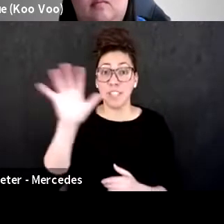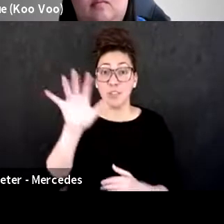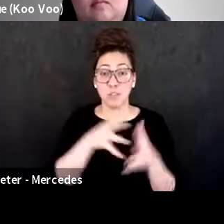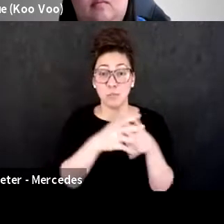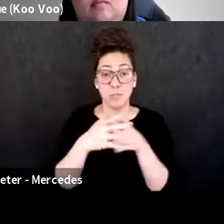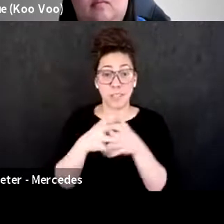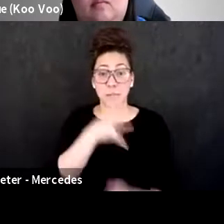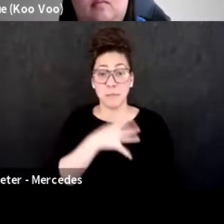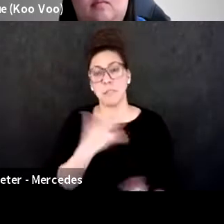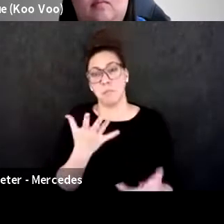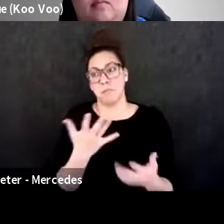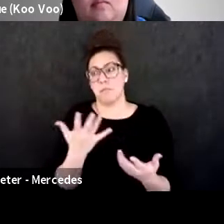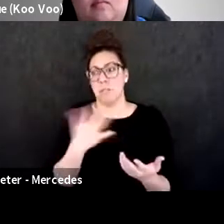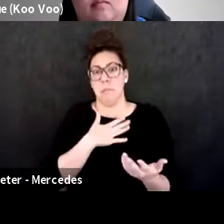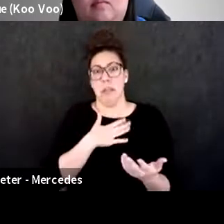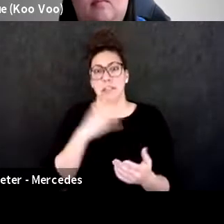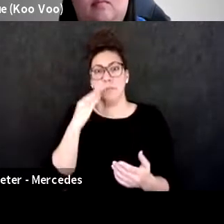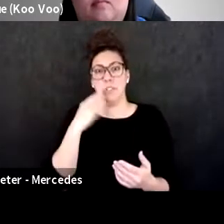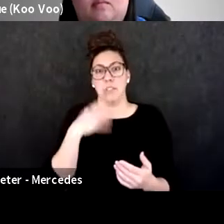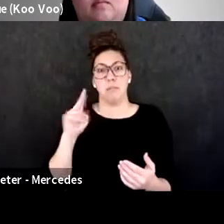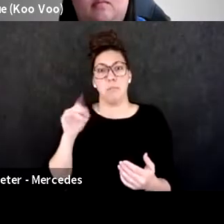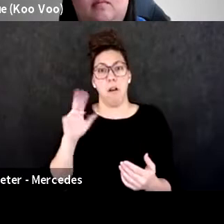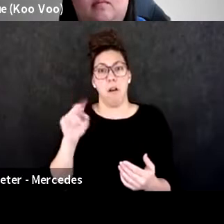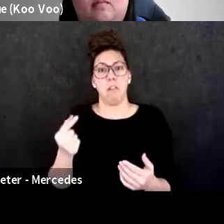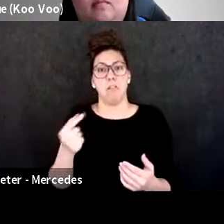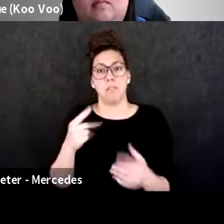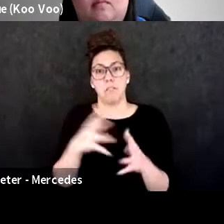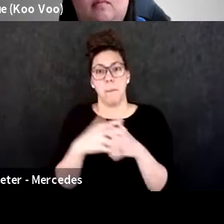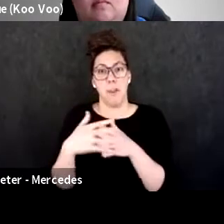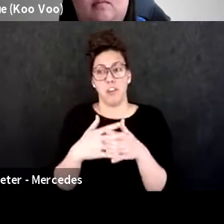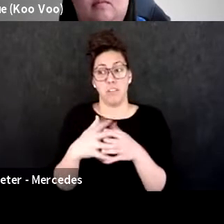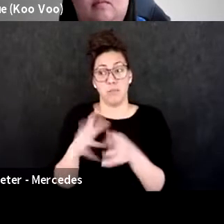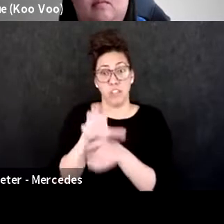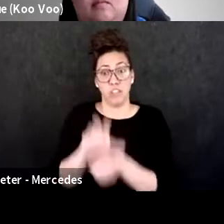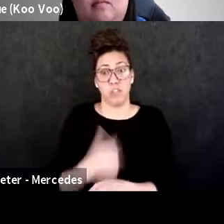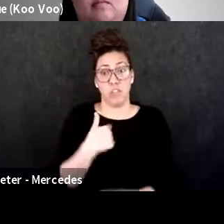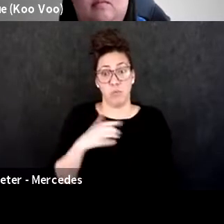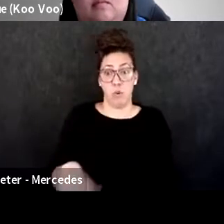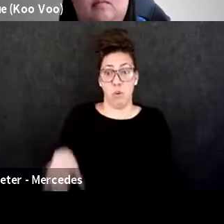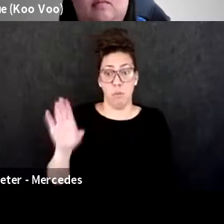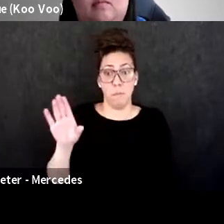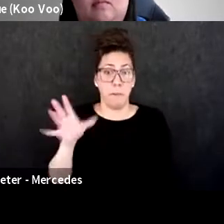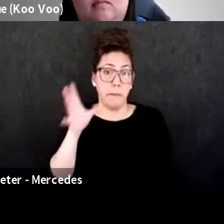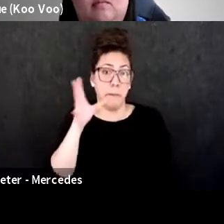like from my experience, like among American women, like, you know, traditionally they would grow up,